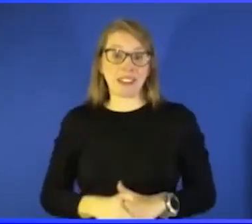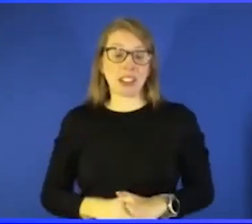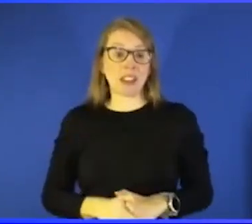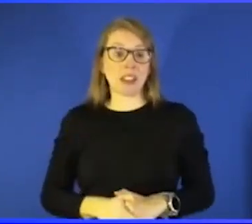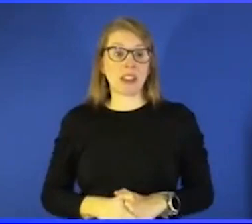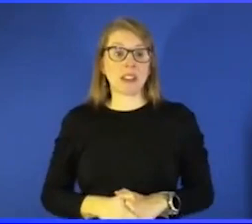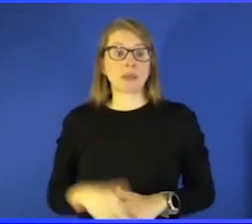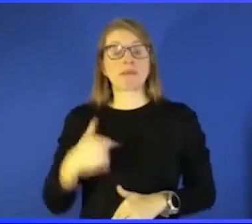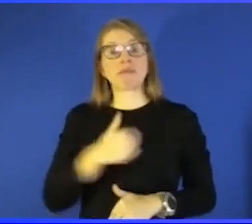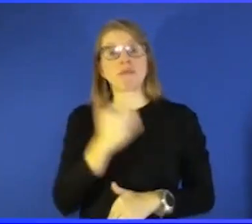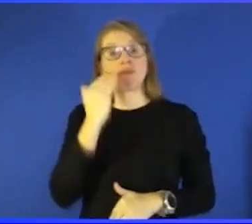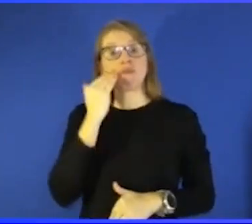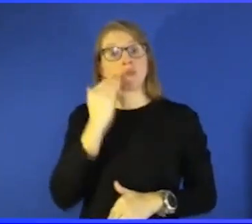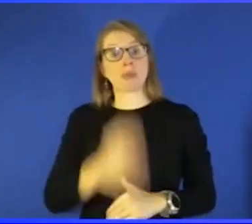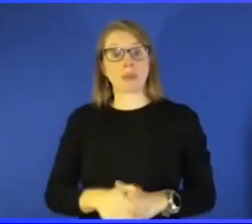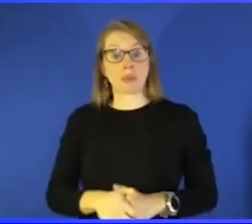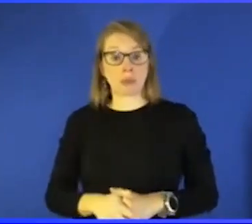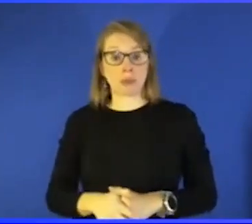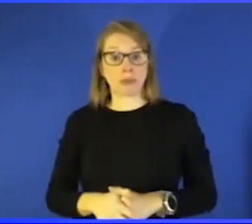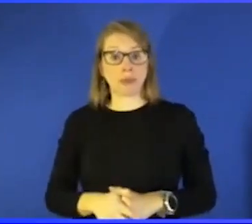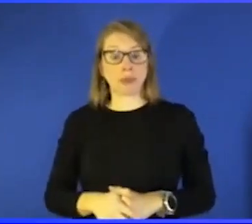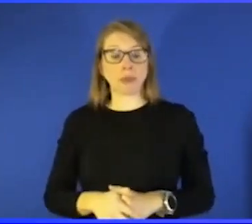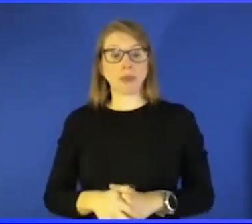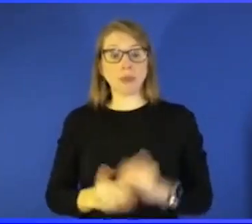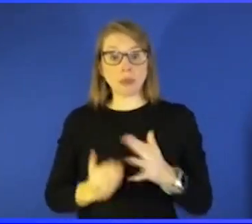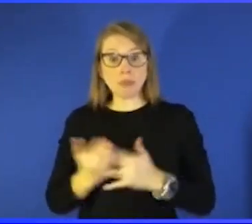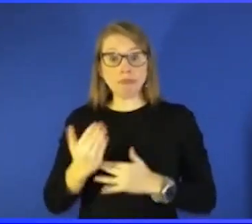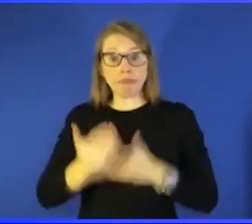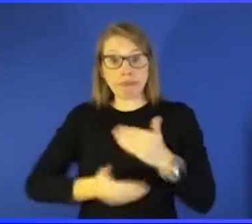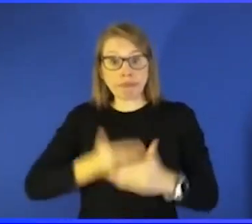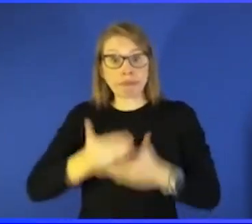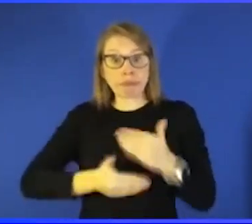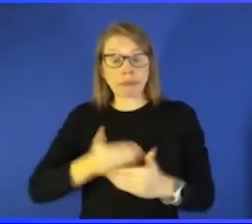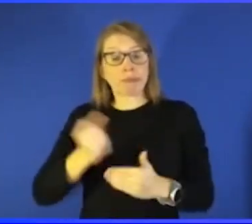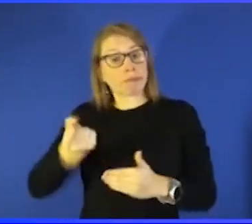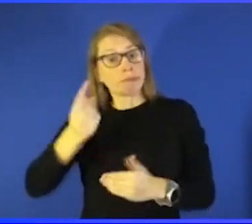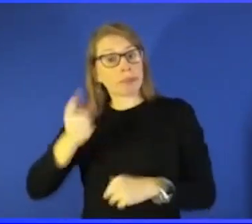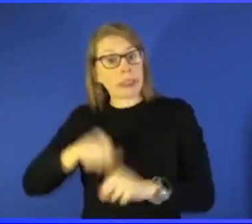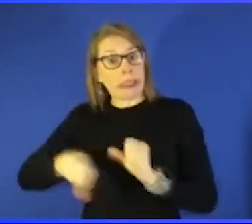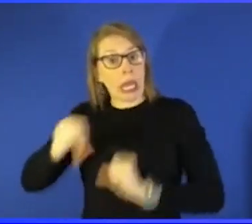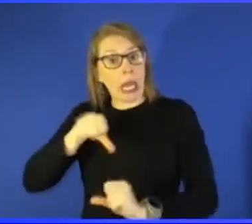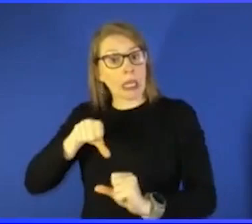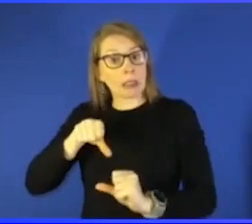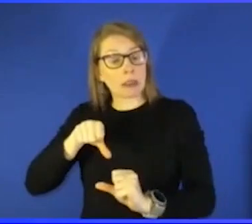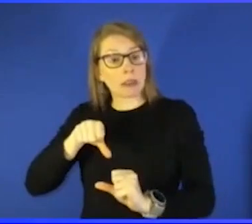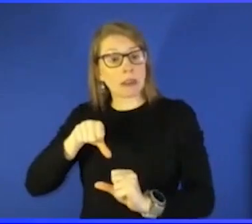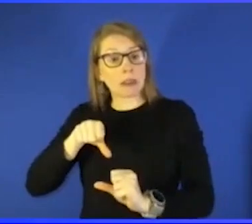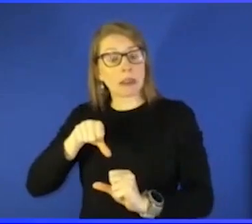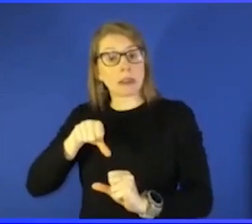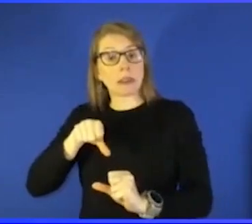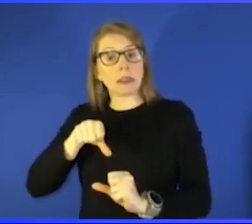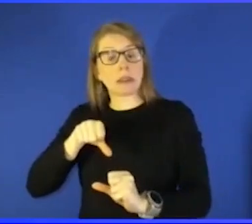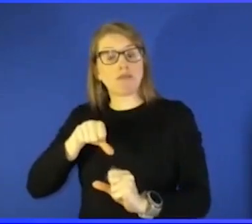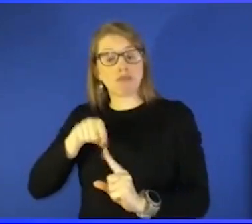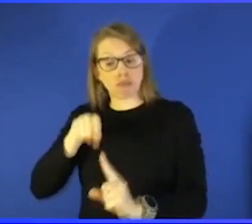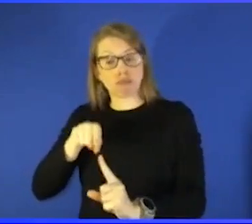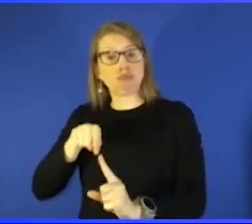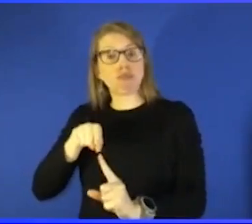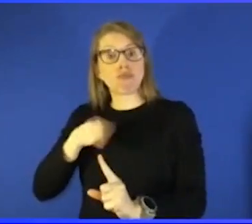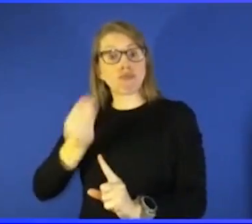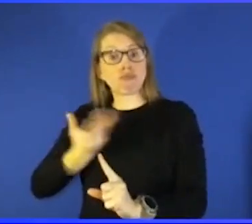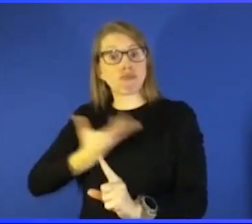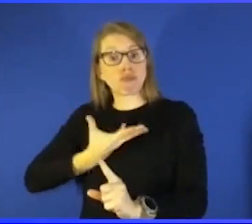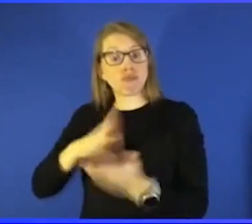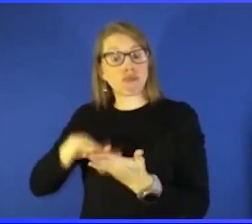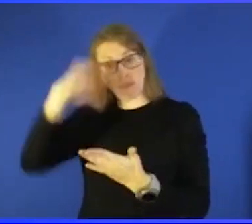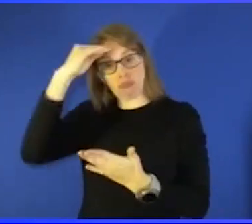the way in moving through this is understanding the science, really paying heed to what that shows us and tells us, and it gives us